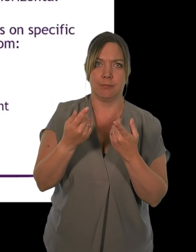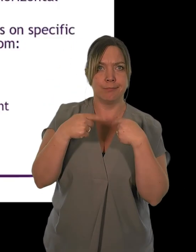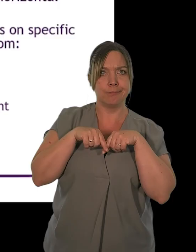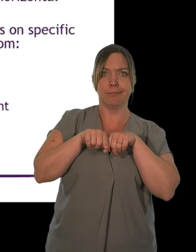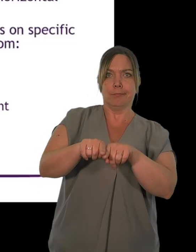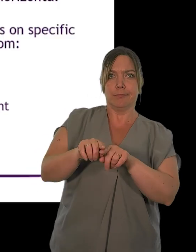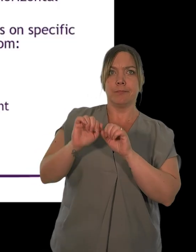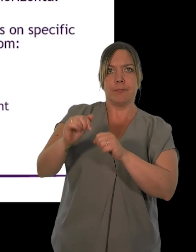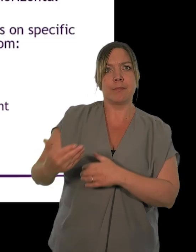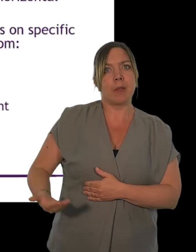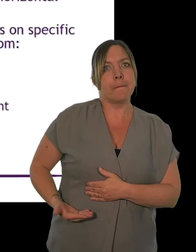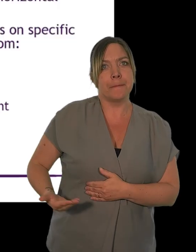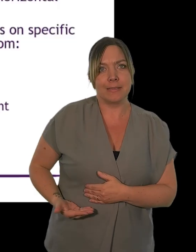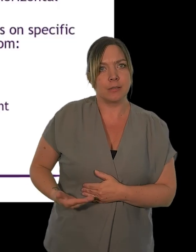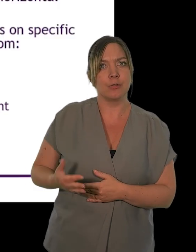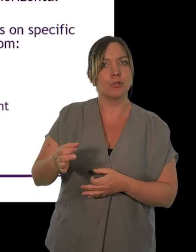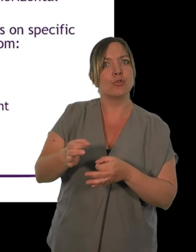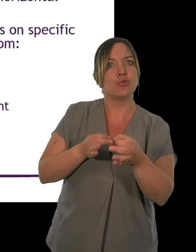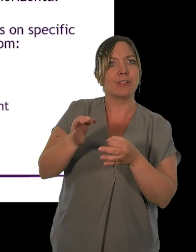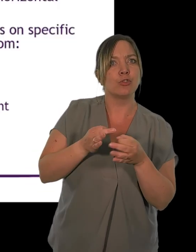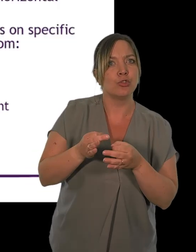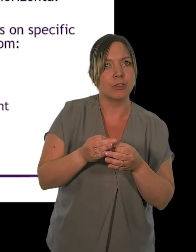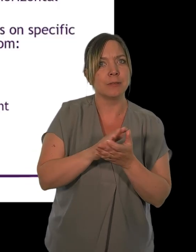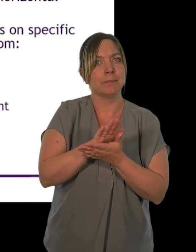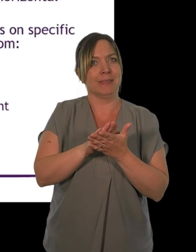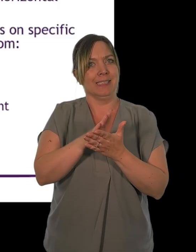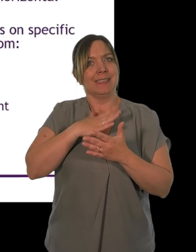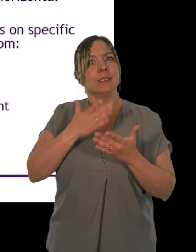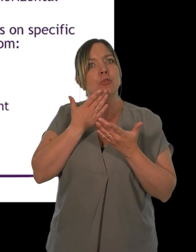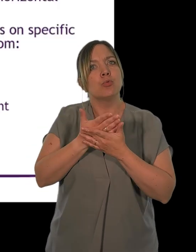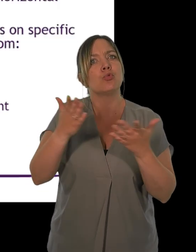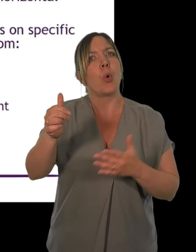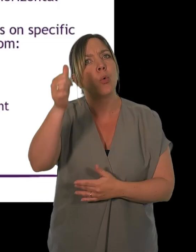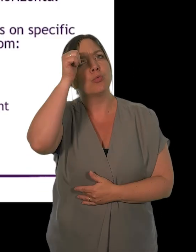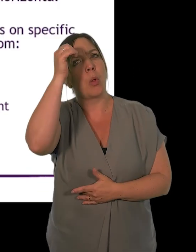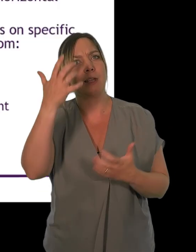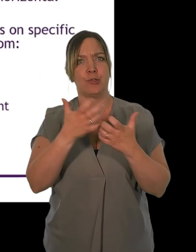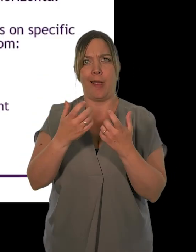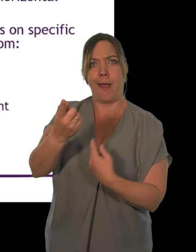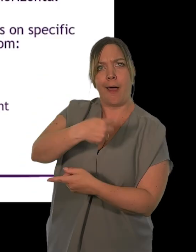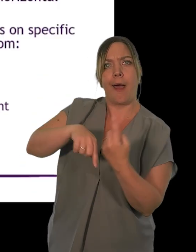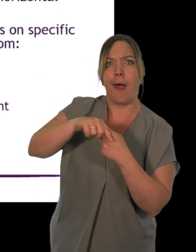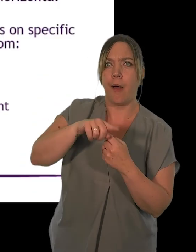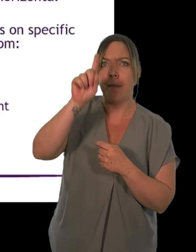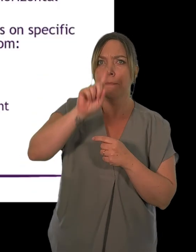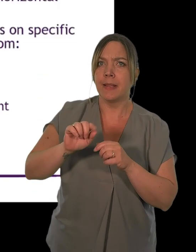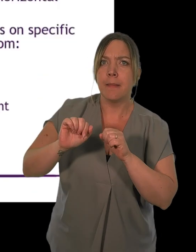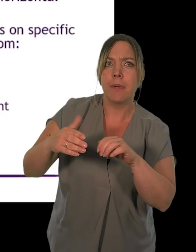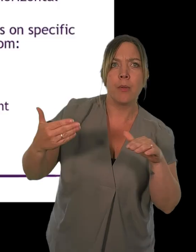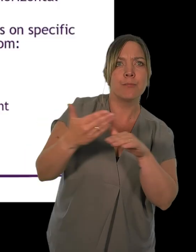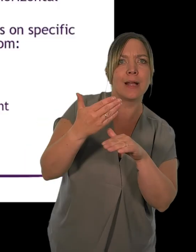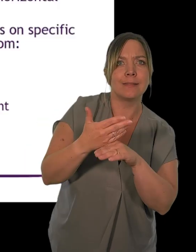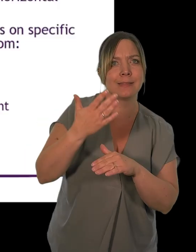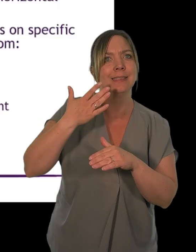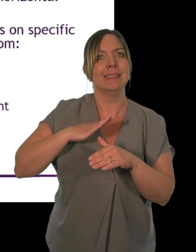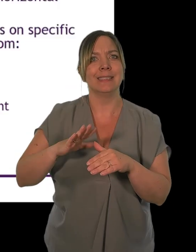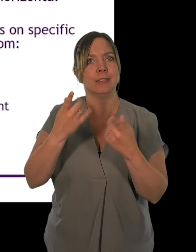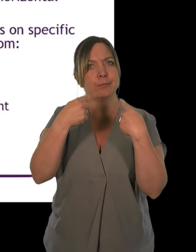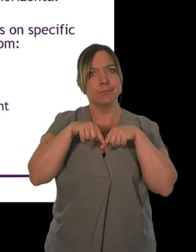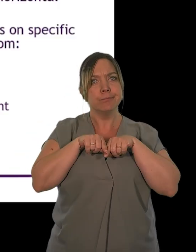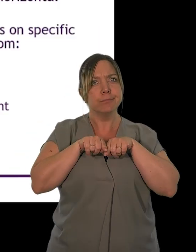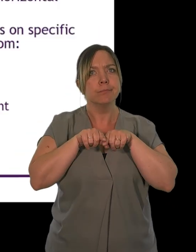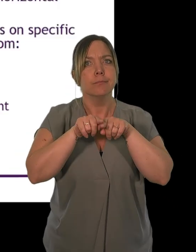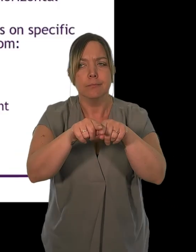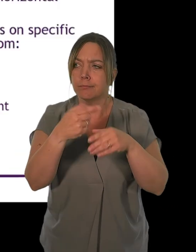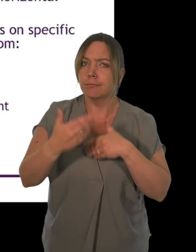Whichever practices you analyse, the information in the case study should inform your answer. You could